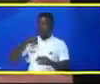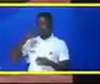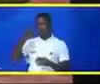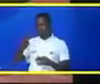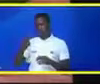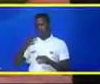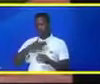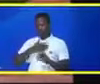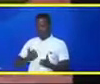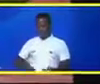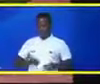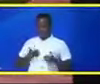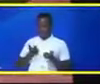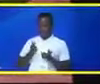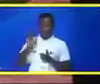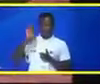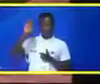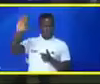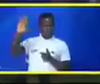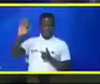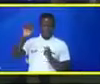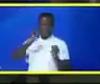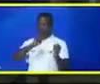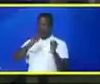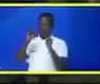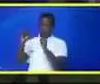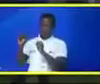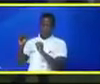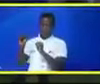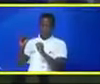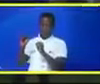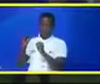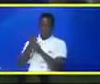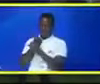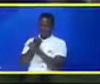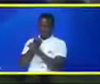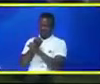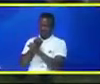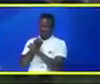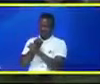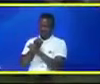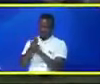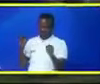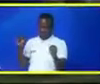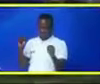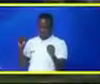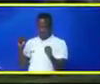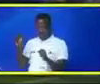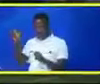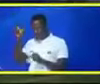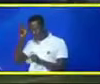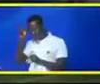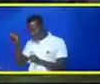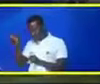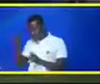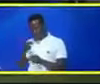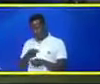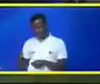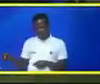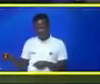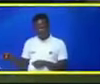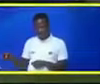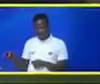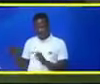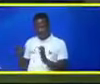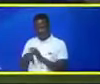my life is yours. The power of sin, Satan, hell, and